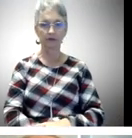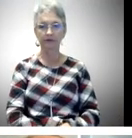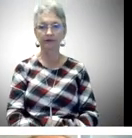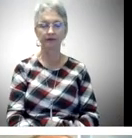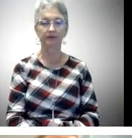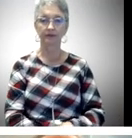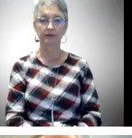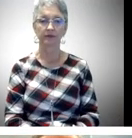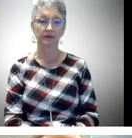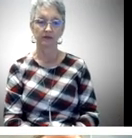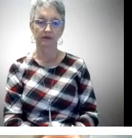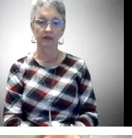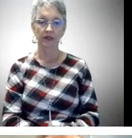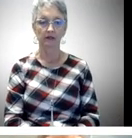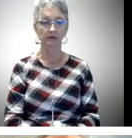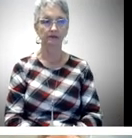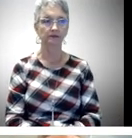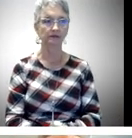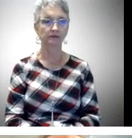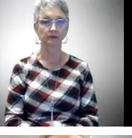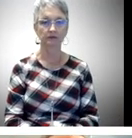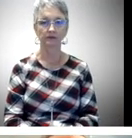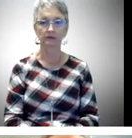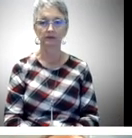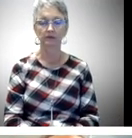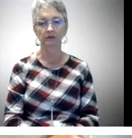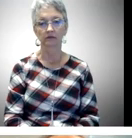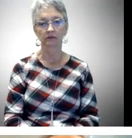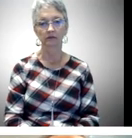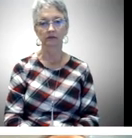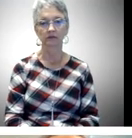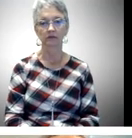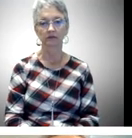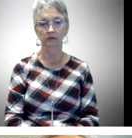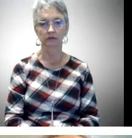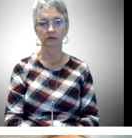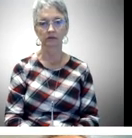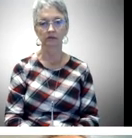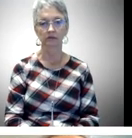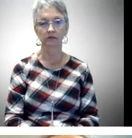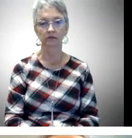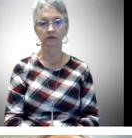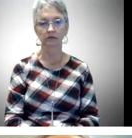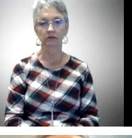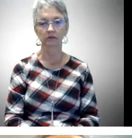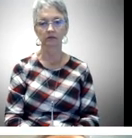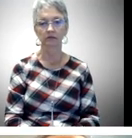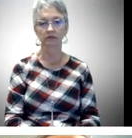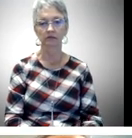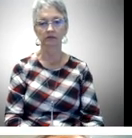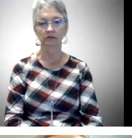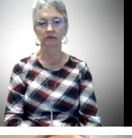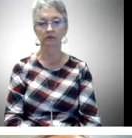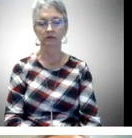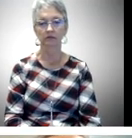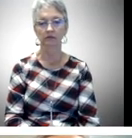There we go. So supported decision making, is voluntary. And it's exactly like a power